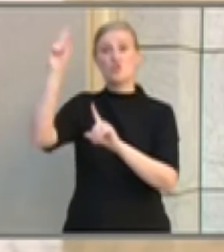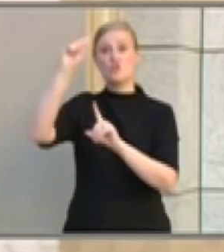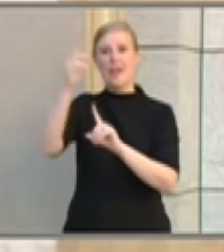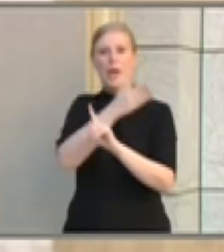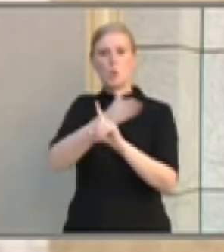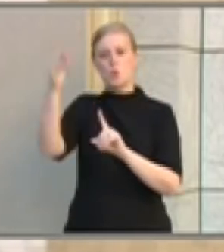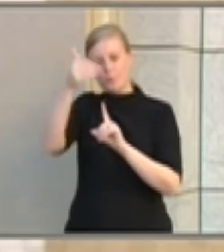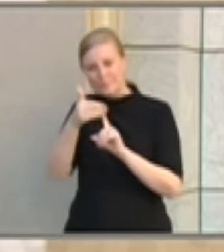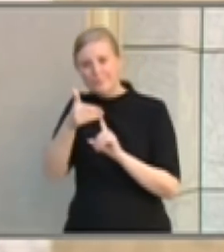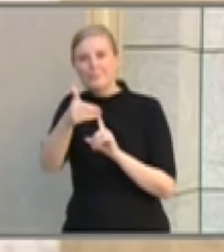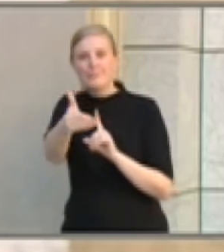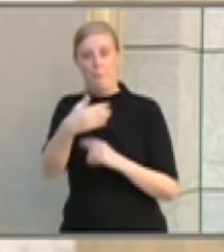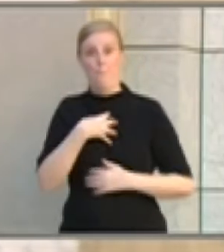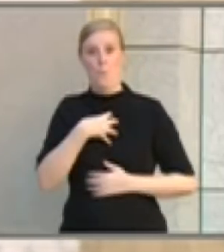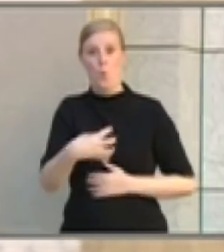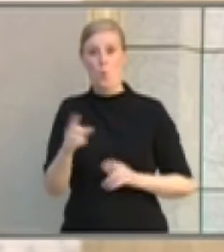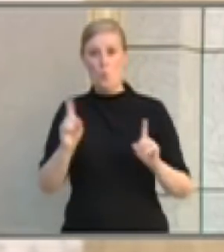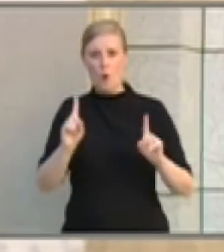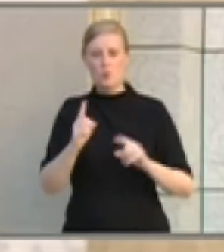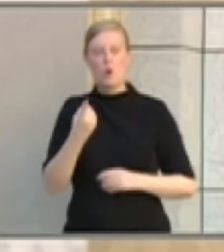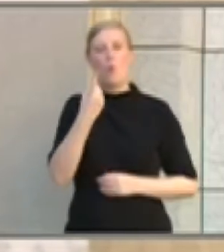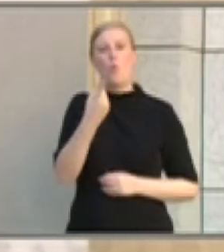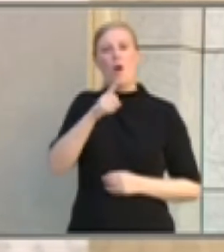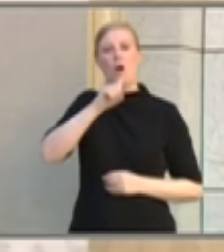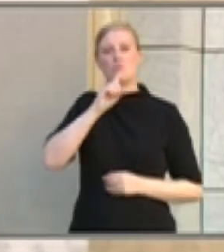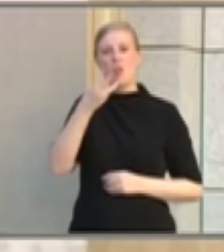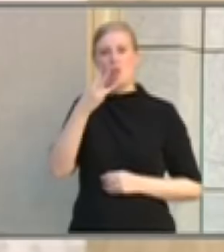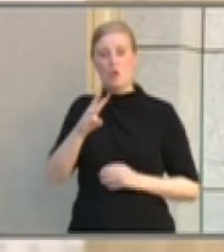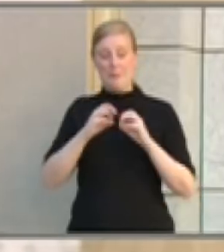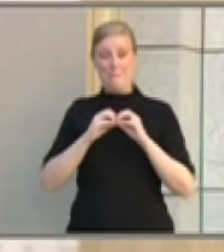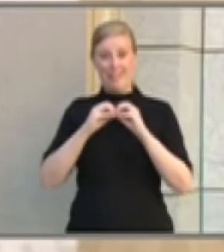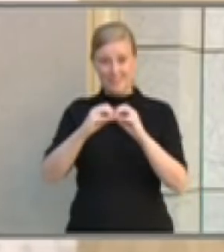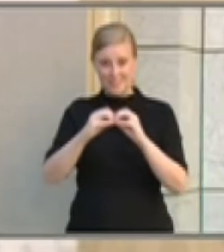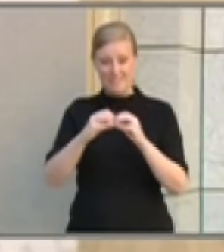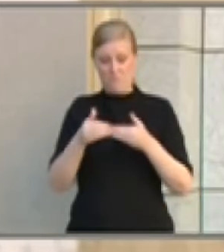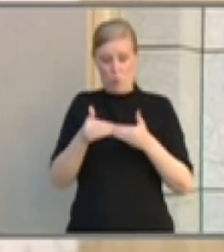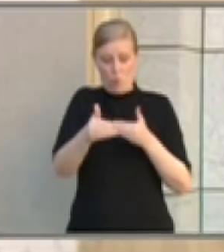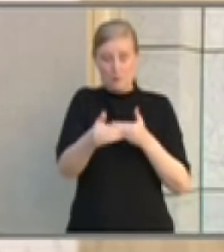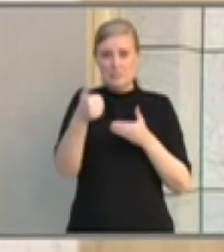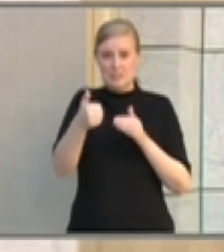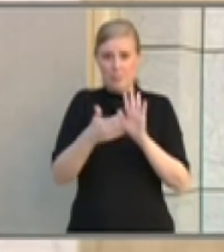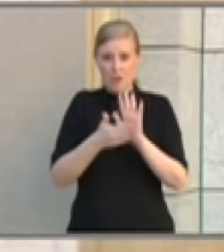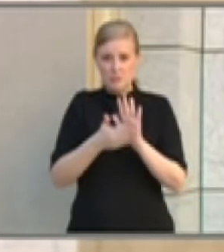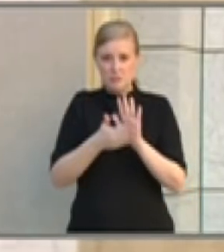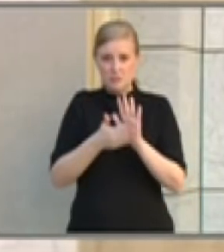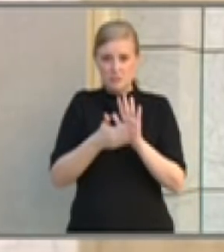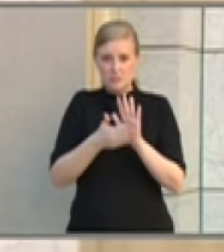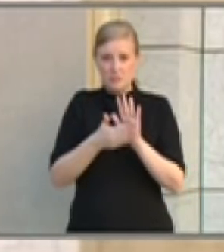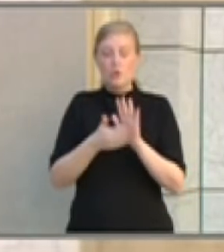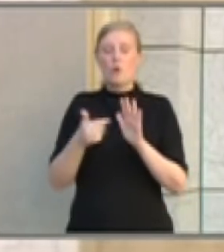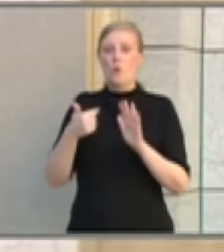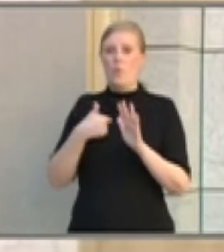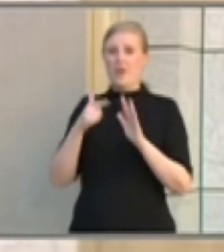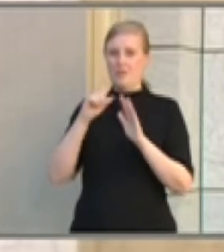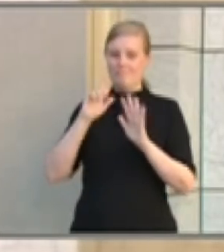At a cost of $130 billion over the next 6 months, we are providing support to the Australian